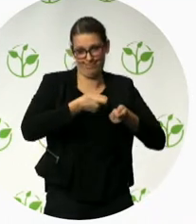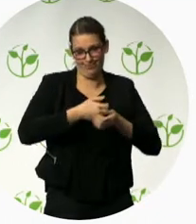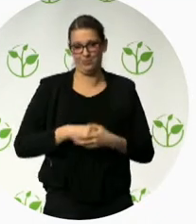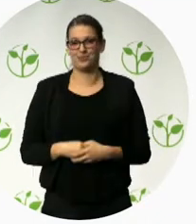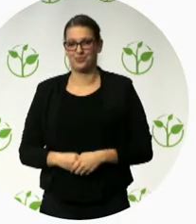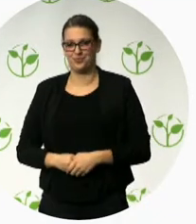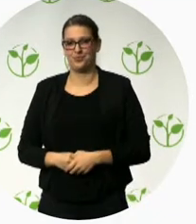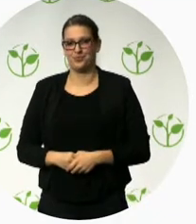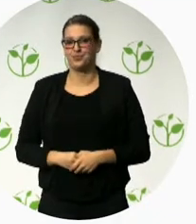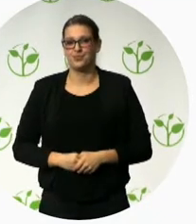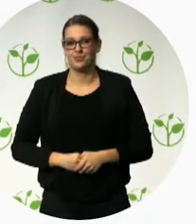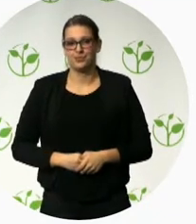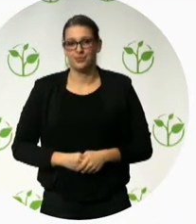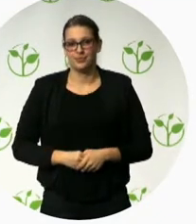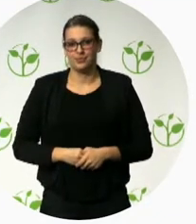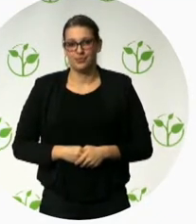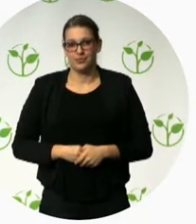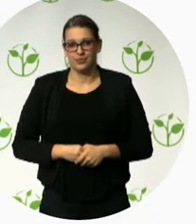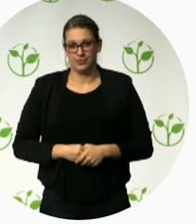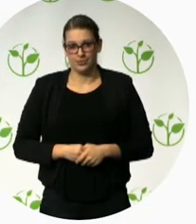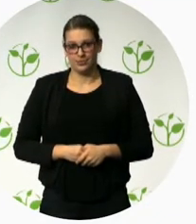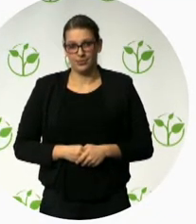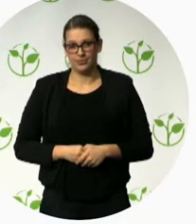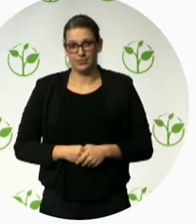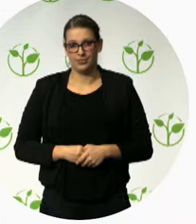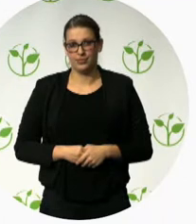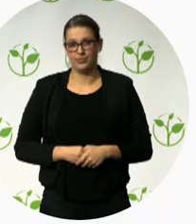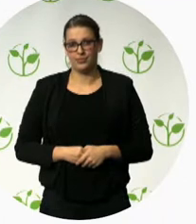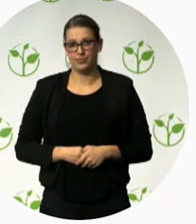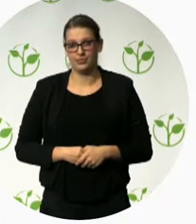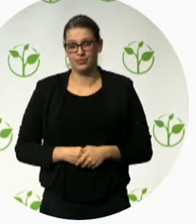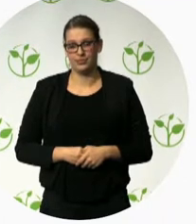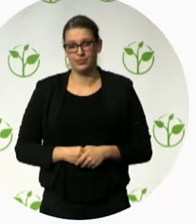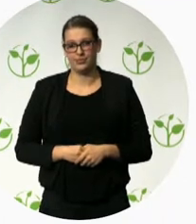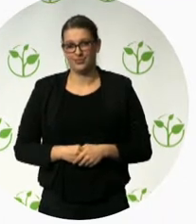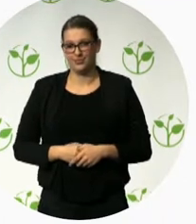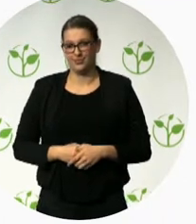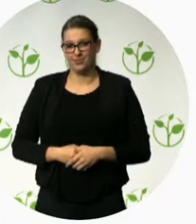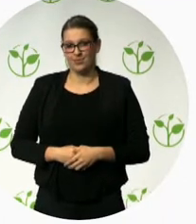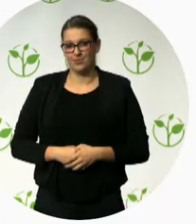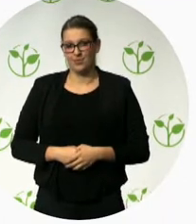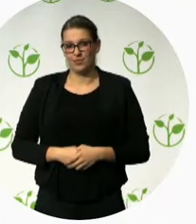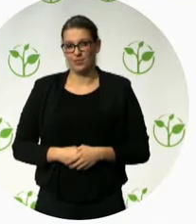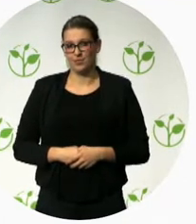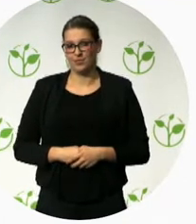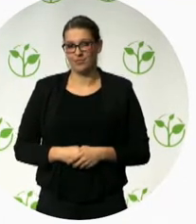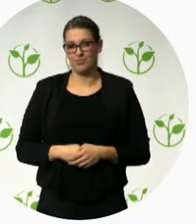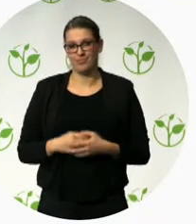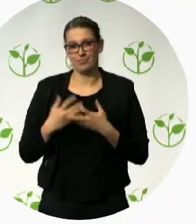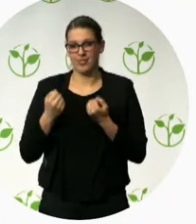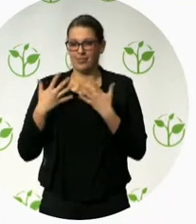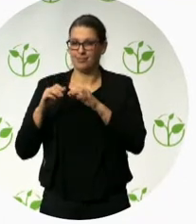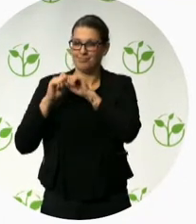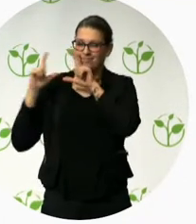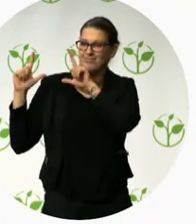this program. Yes, I presented quite a rosy picture. Yes, it was, you know, not that difficult to achieve